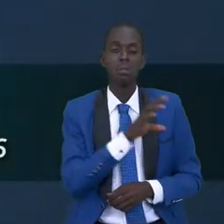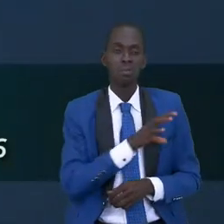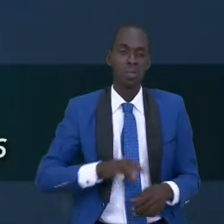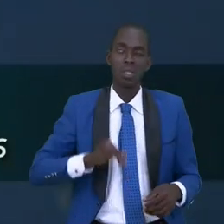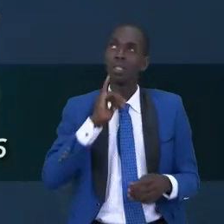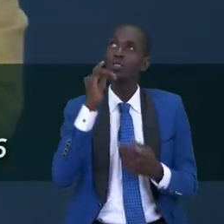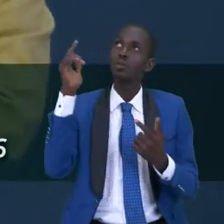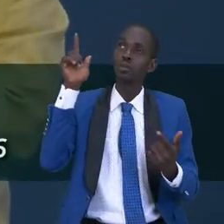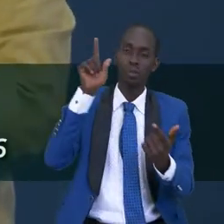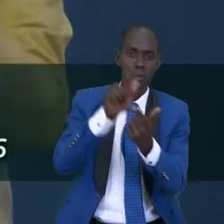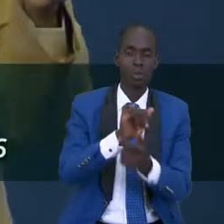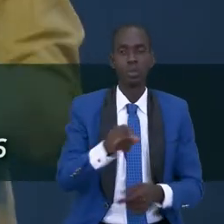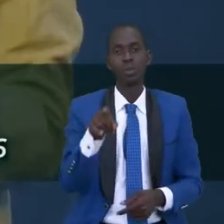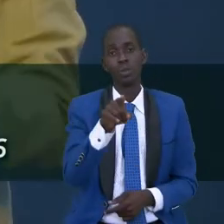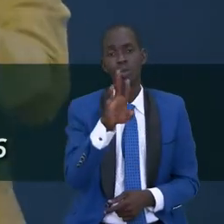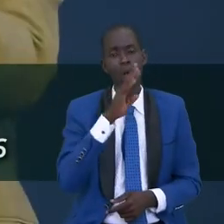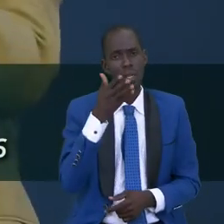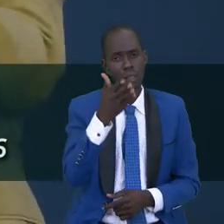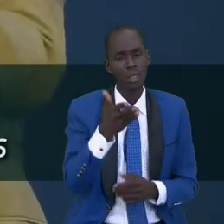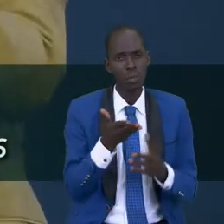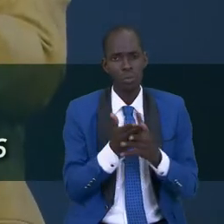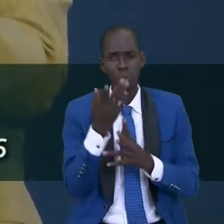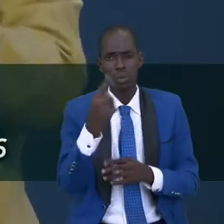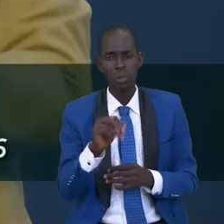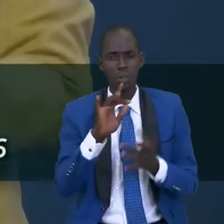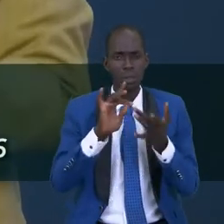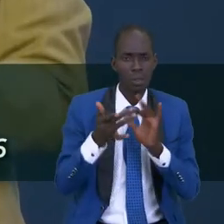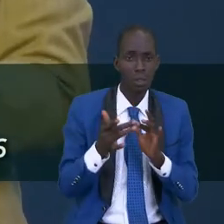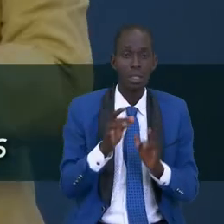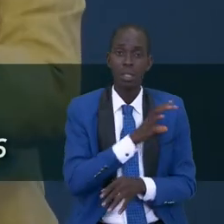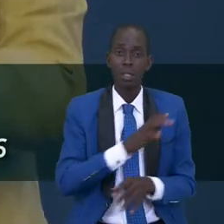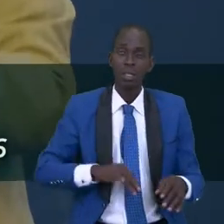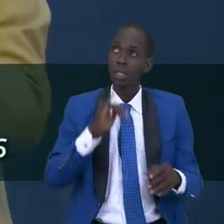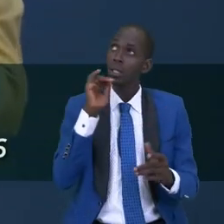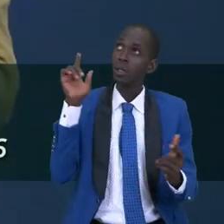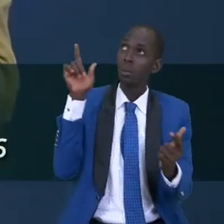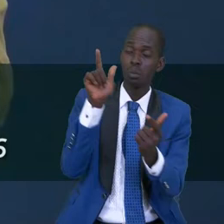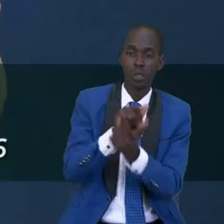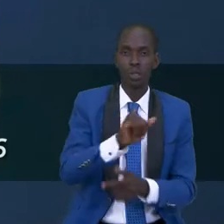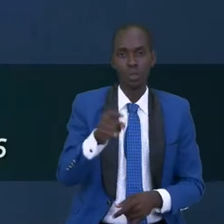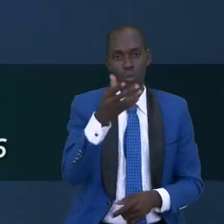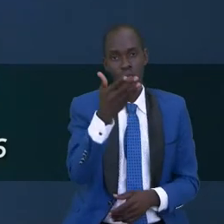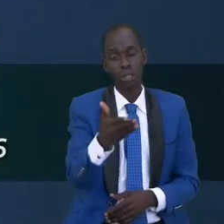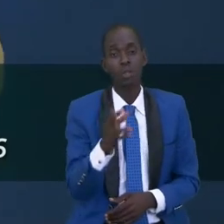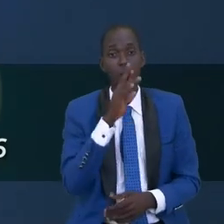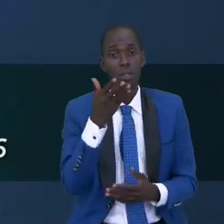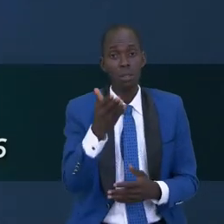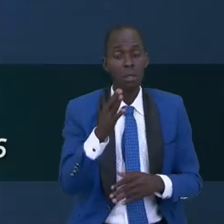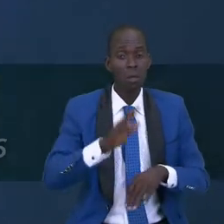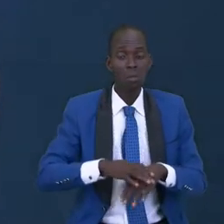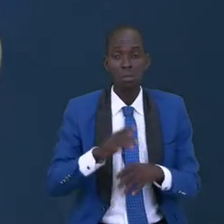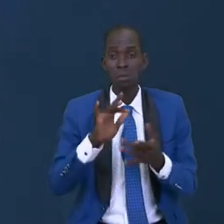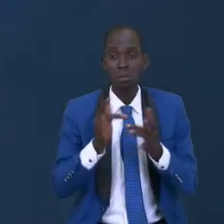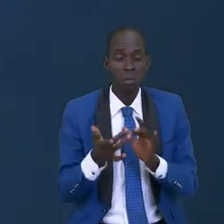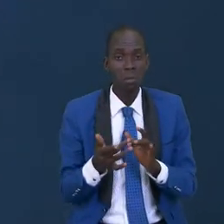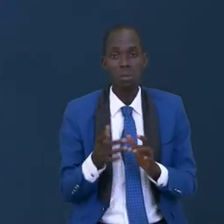are there over the radio, over the television. Christ is coming to you. You are there online in any